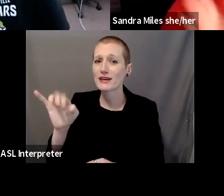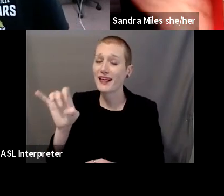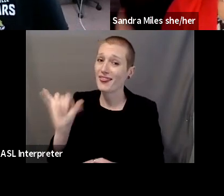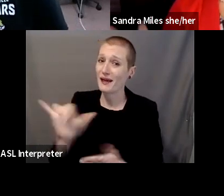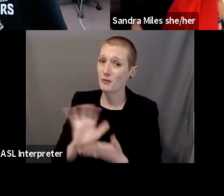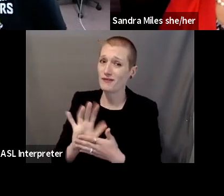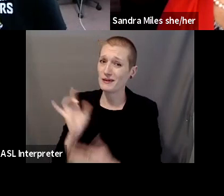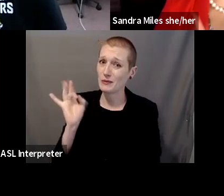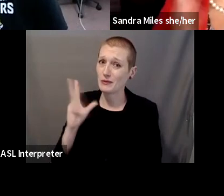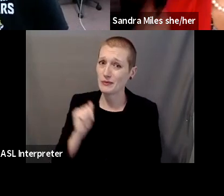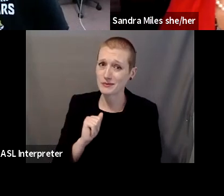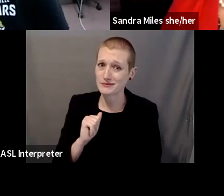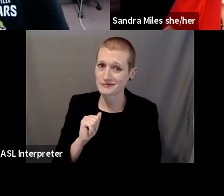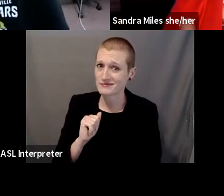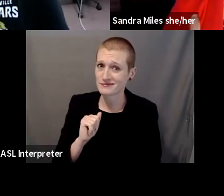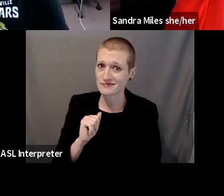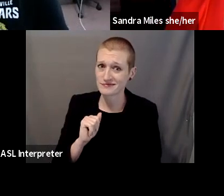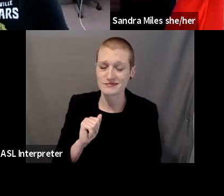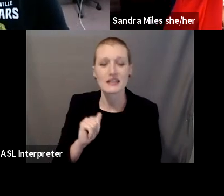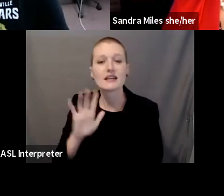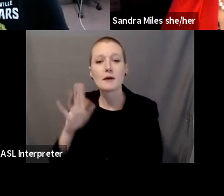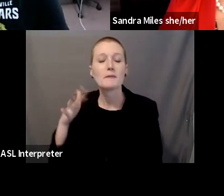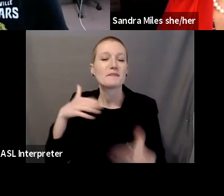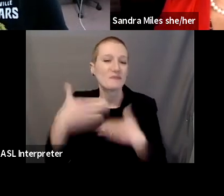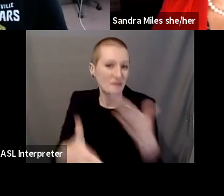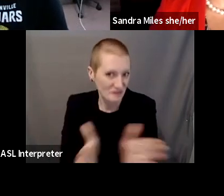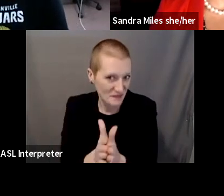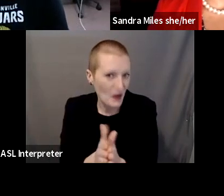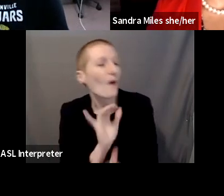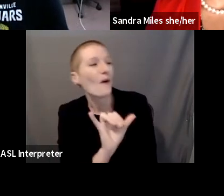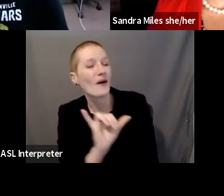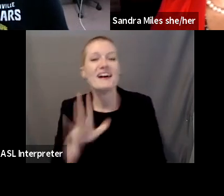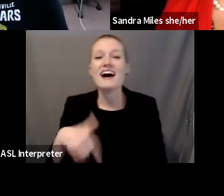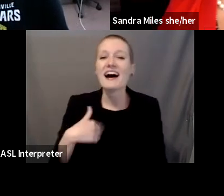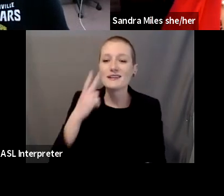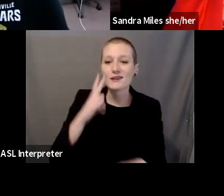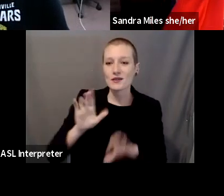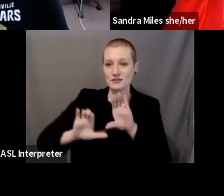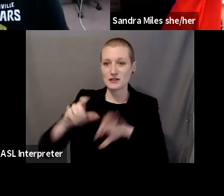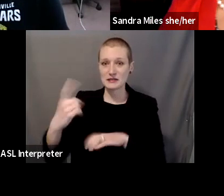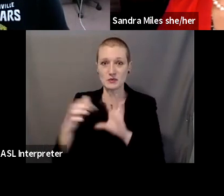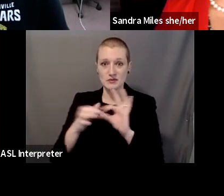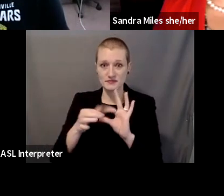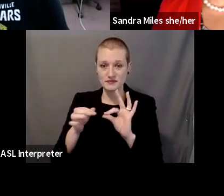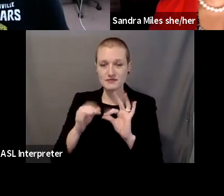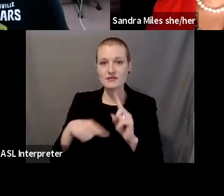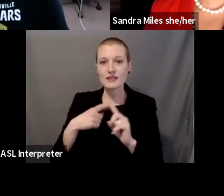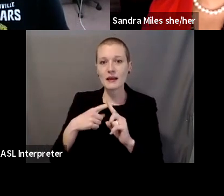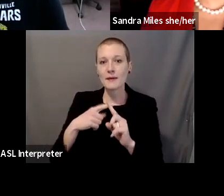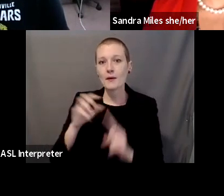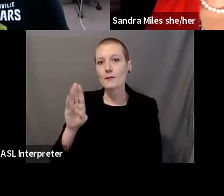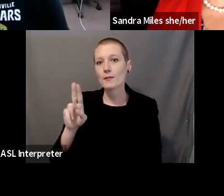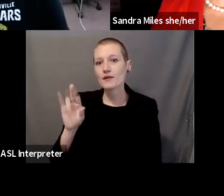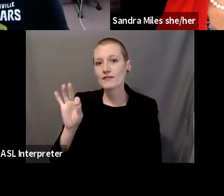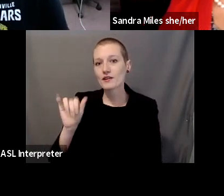seen that. But moving on, I will just kind of quickly, I saw someone in the chat made a comment about the Buffalo Soldiers working